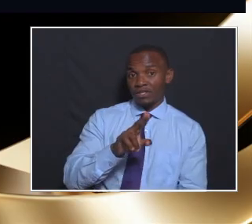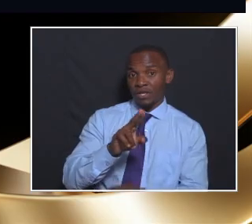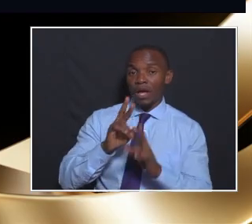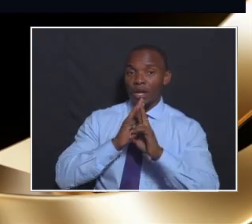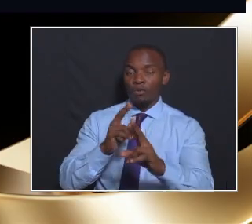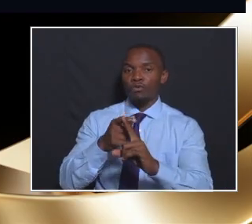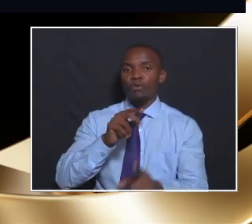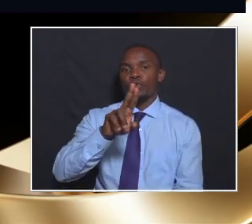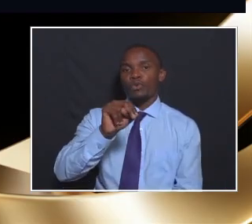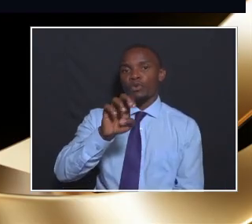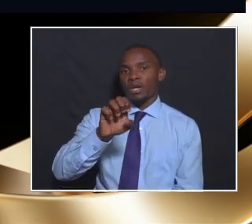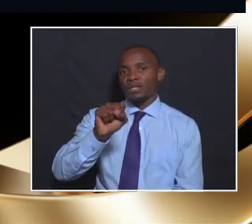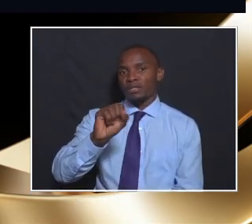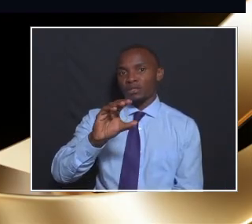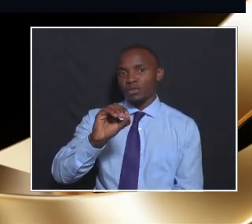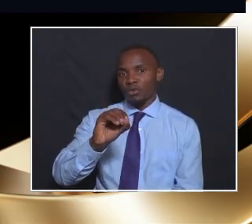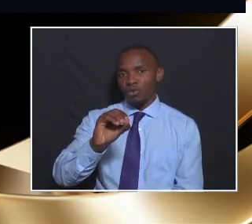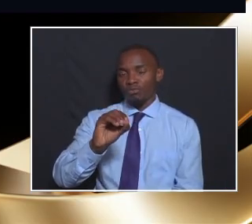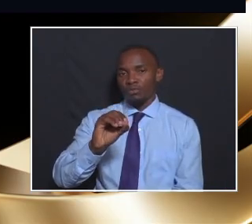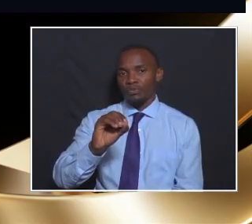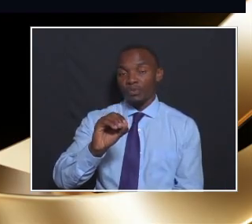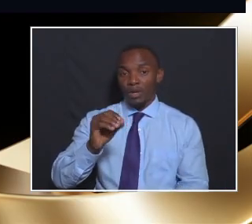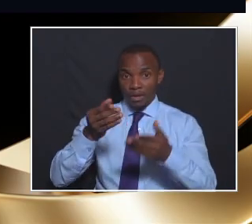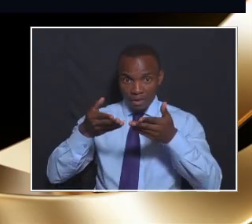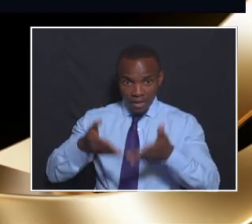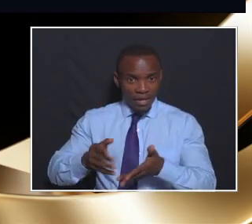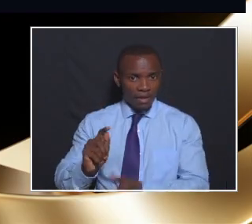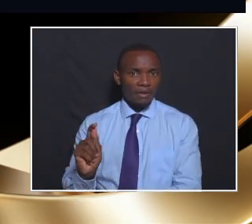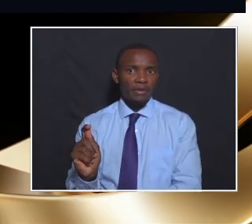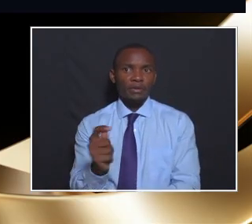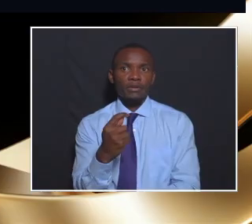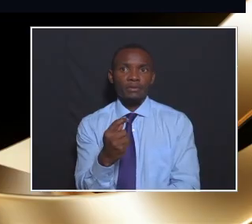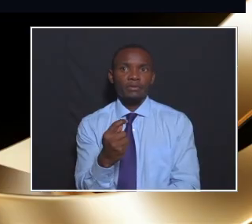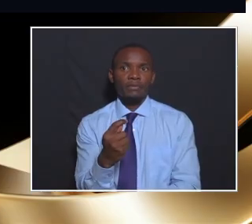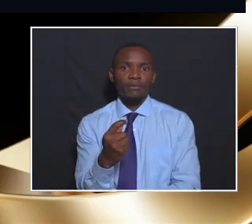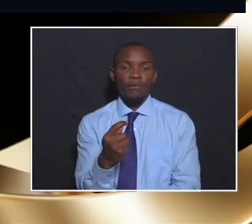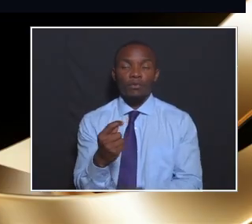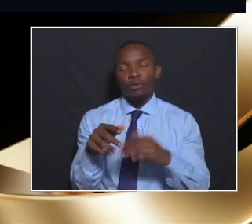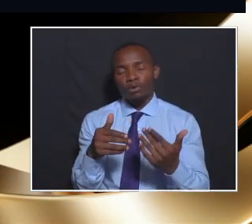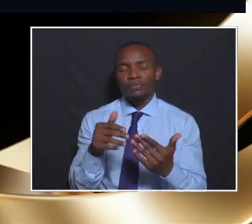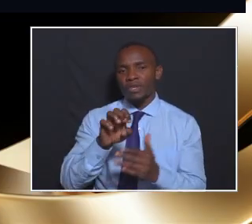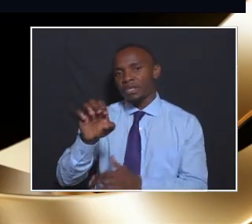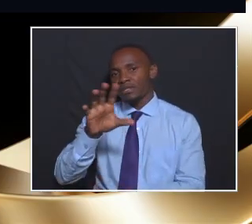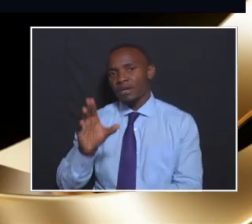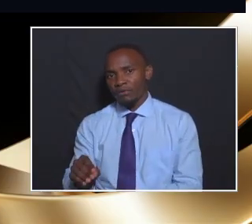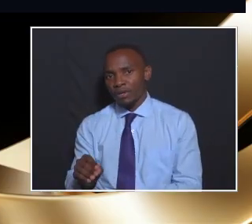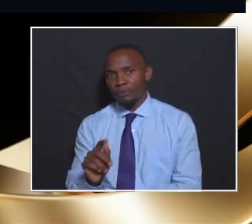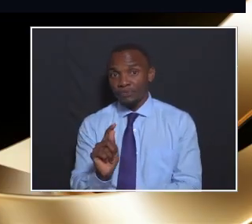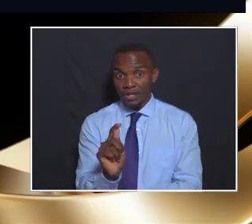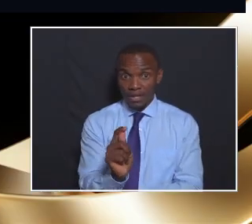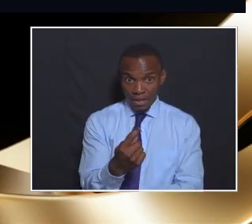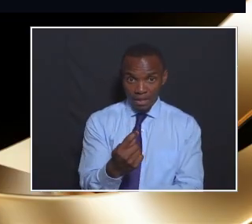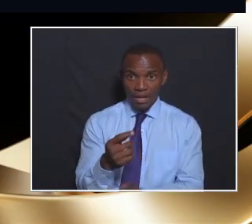and statistics. In Kenya, in East Africa, Kenya is the lead.